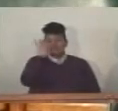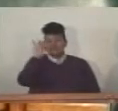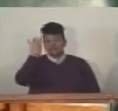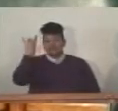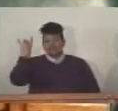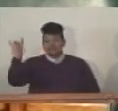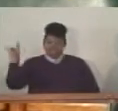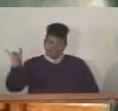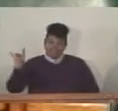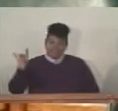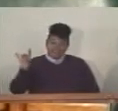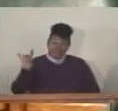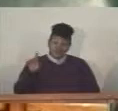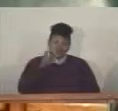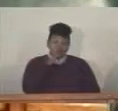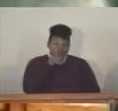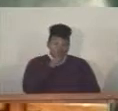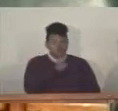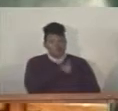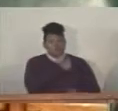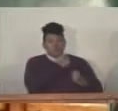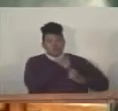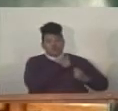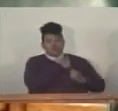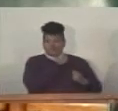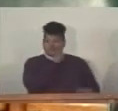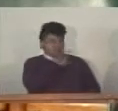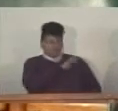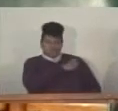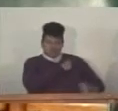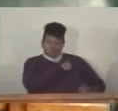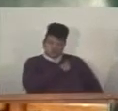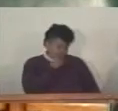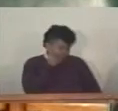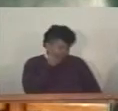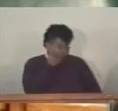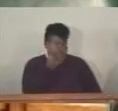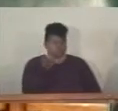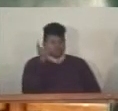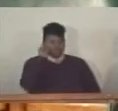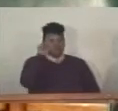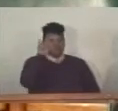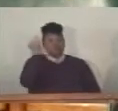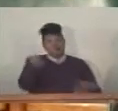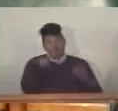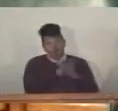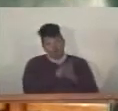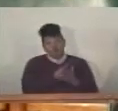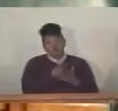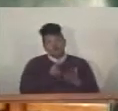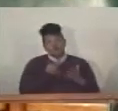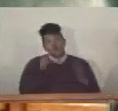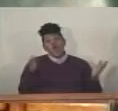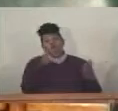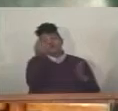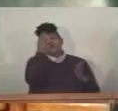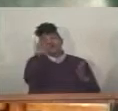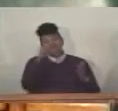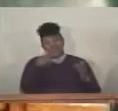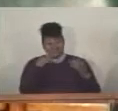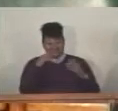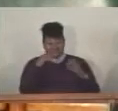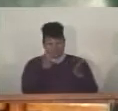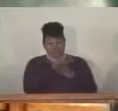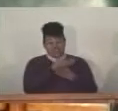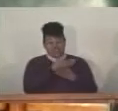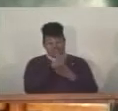837-8888, manned by the JDF for 24 hours. We encourage them to use that line to share information. And we